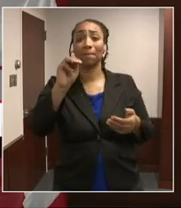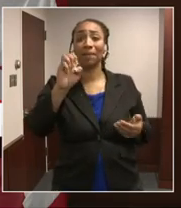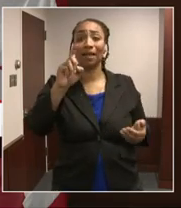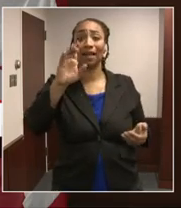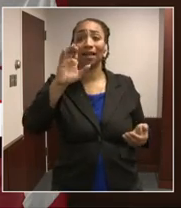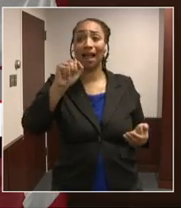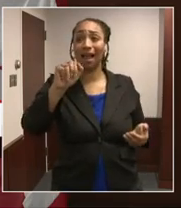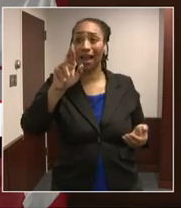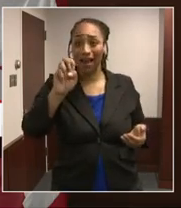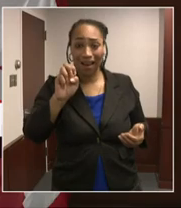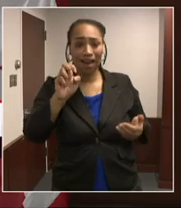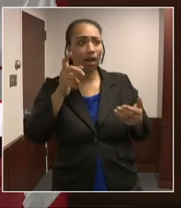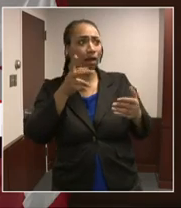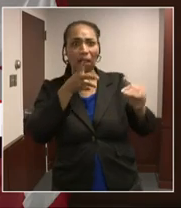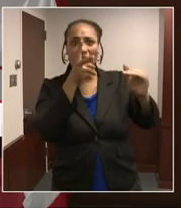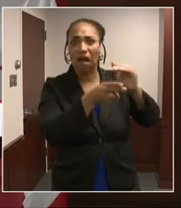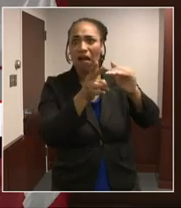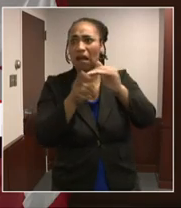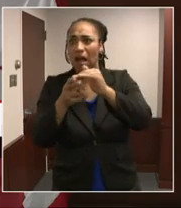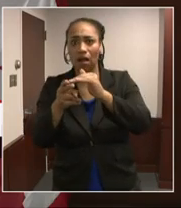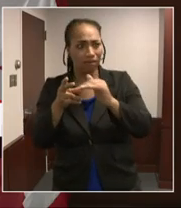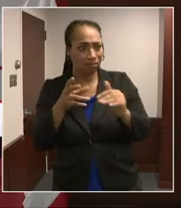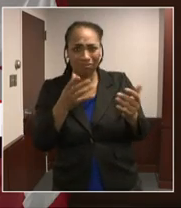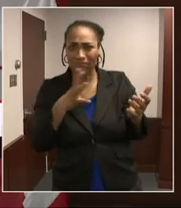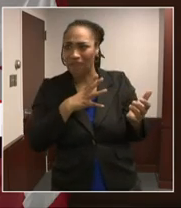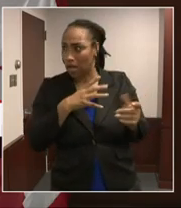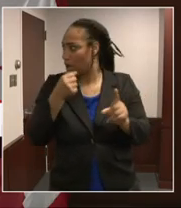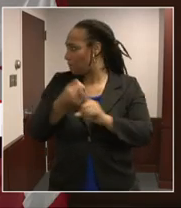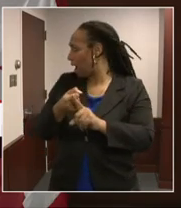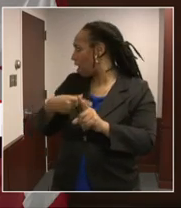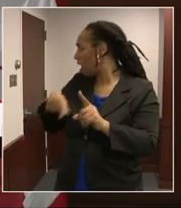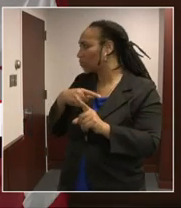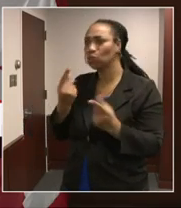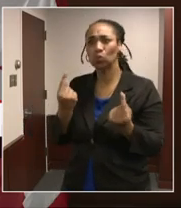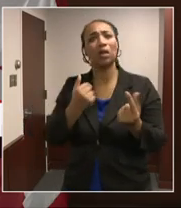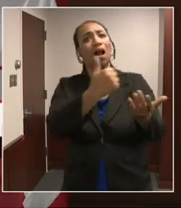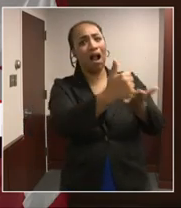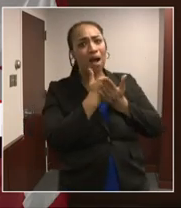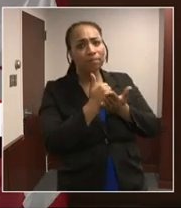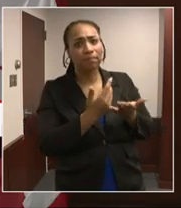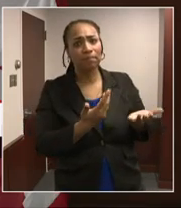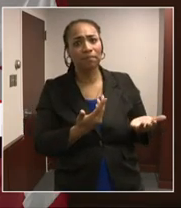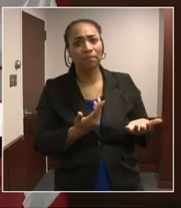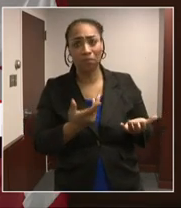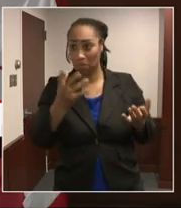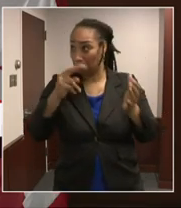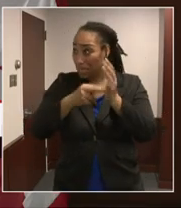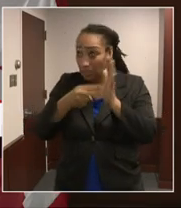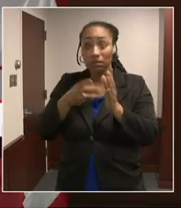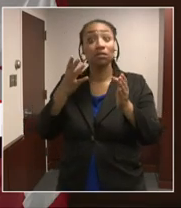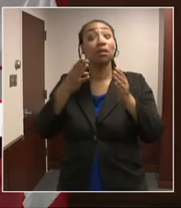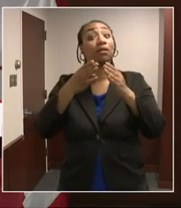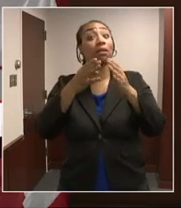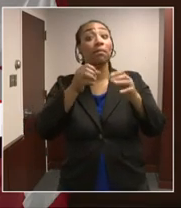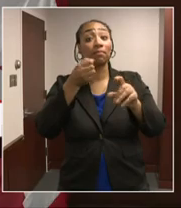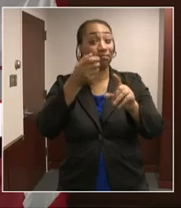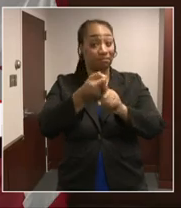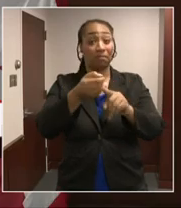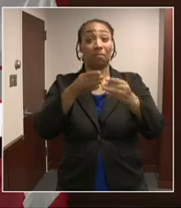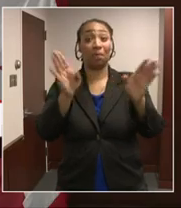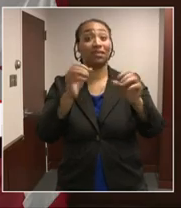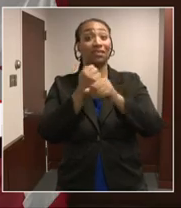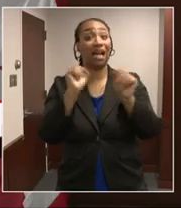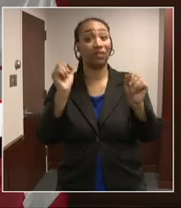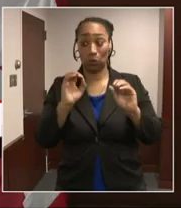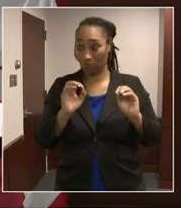everybody, but it will also impact public safety. If people aren't getting the medical services, mental health